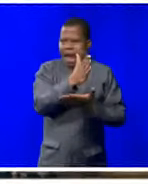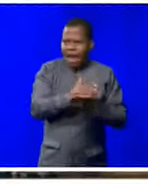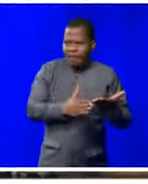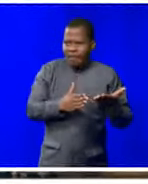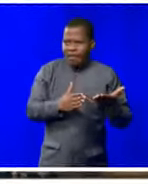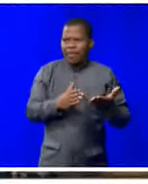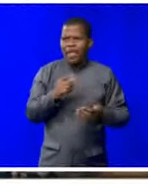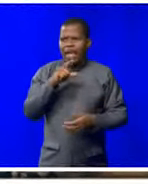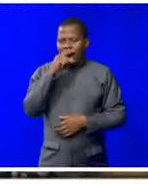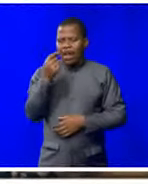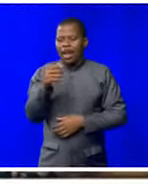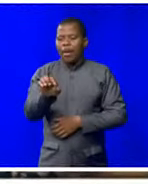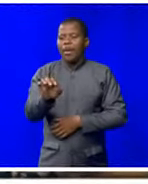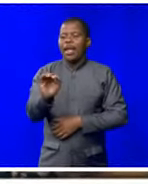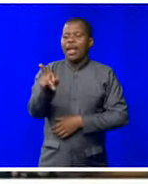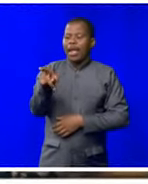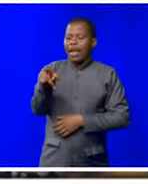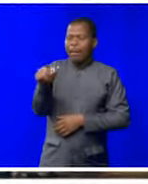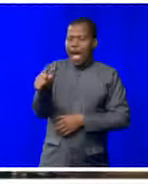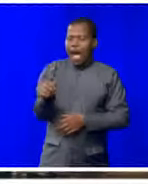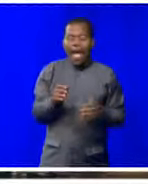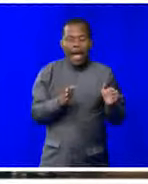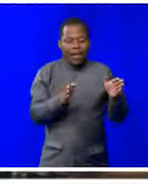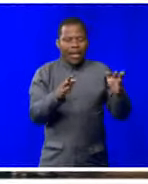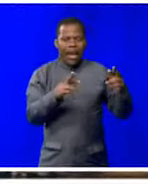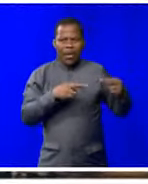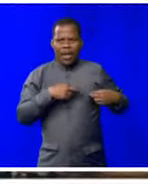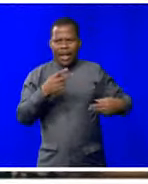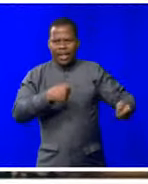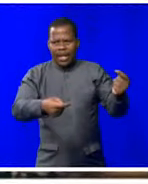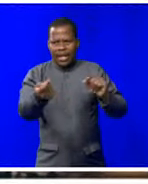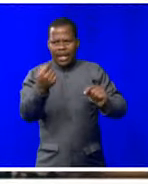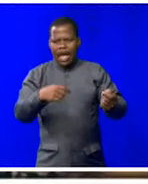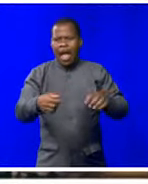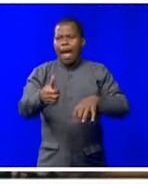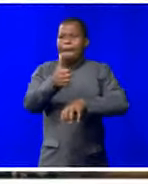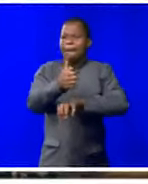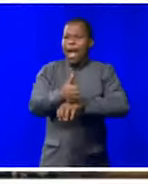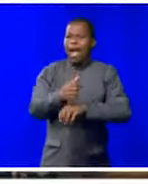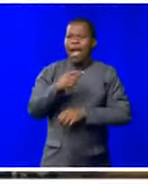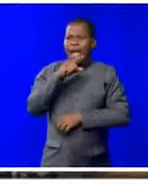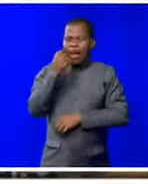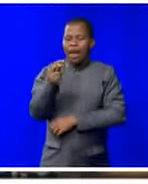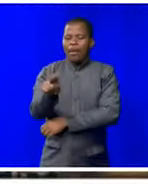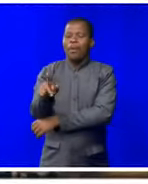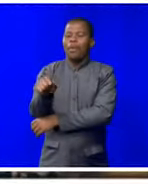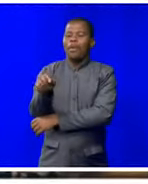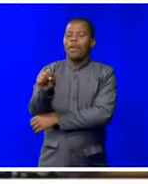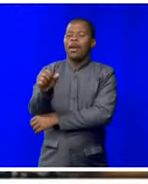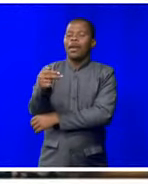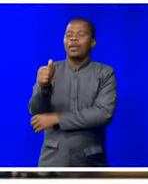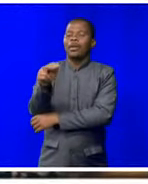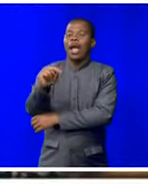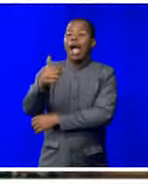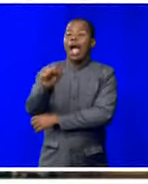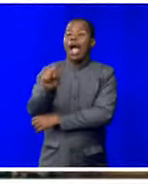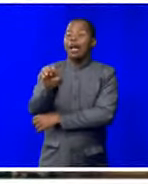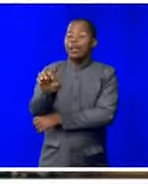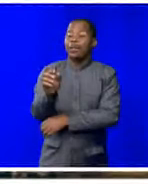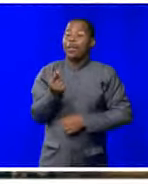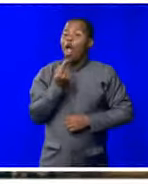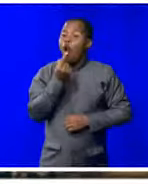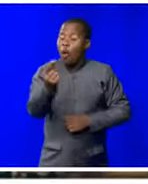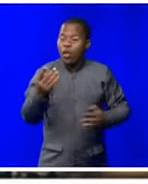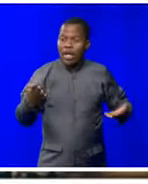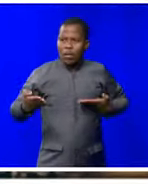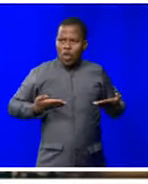Trade Bongani Njangasa says in order for small and medium enterprises to grow, they should produce continuously and further produce products that